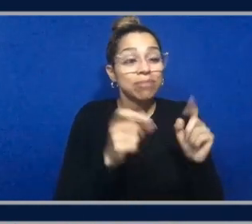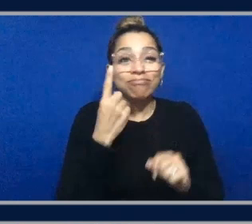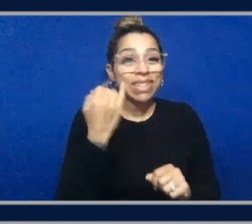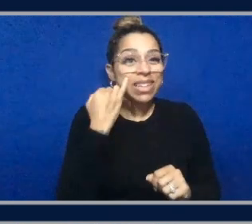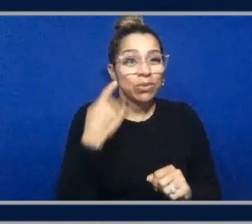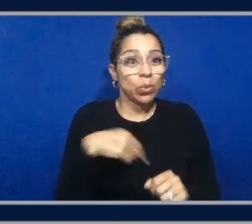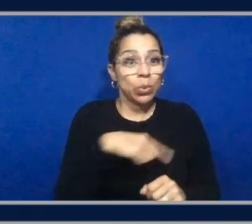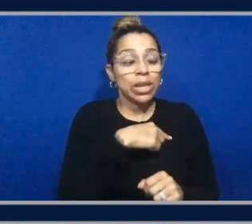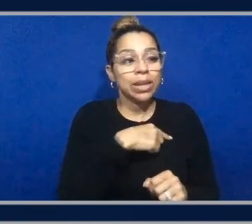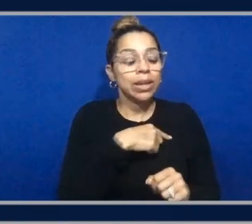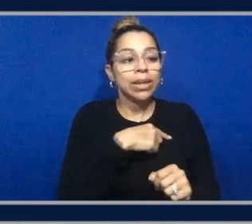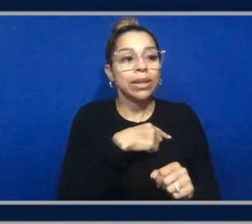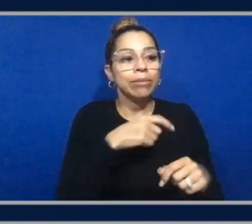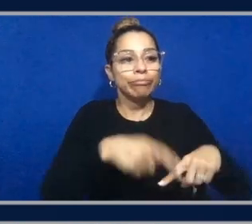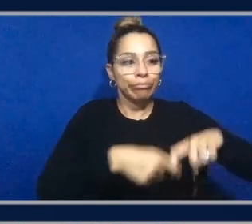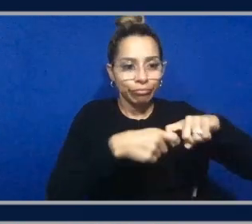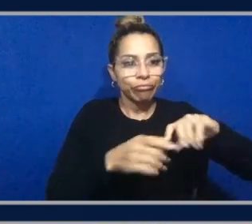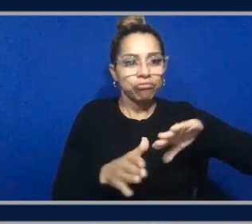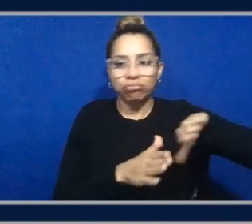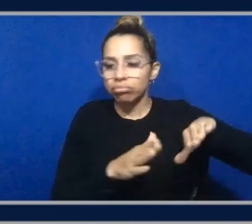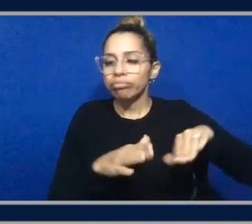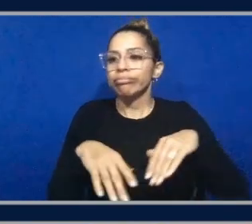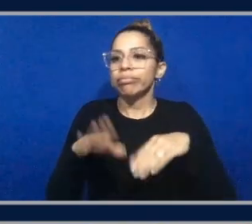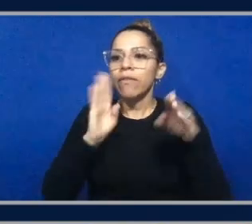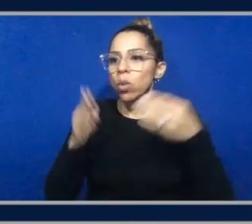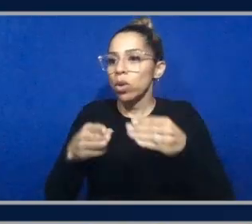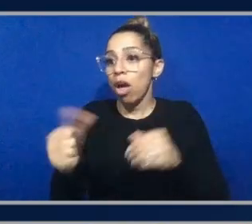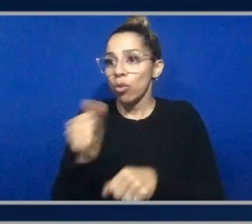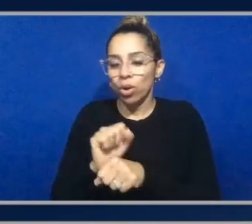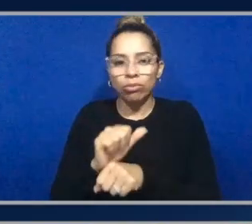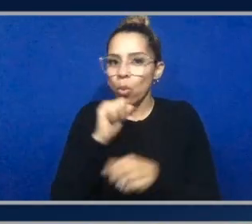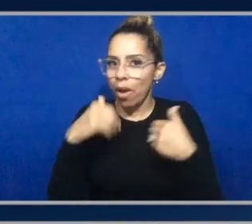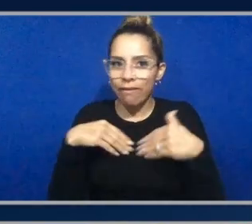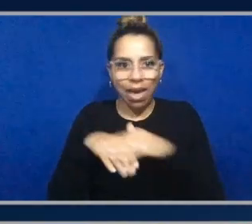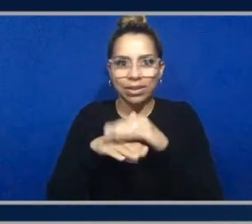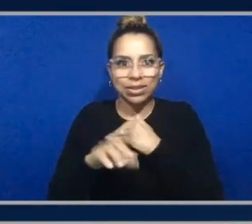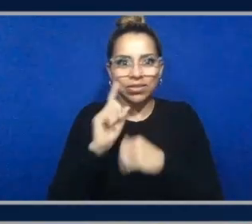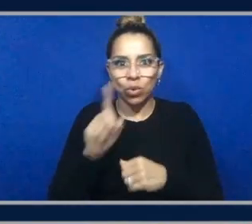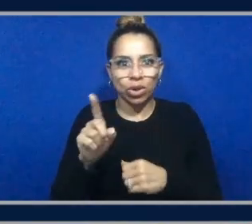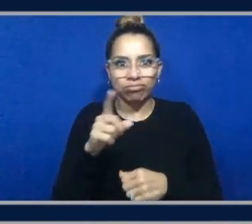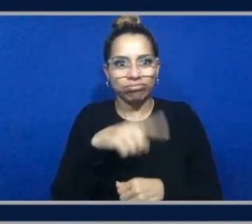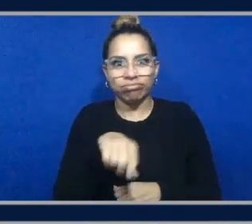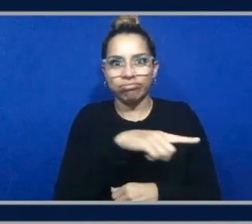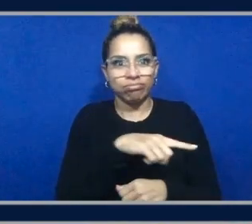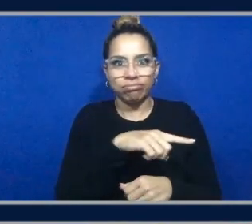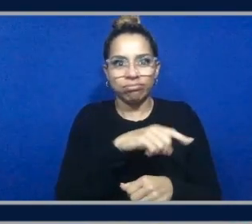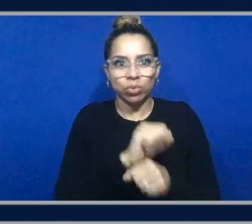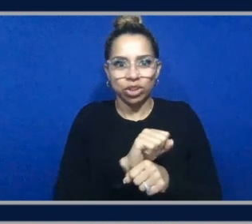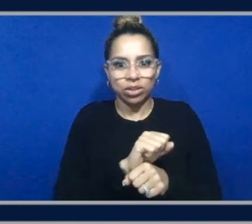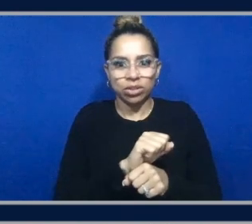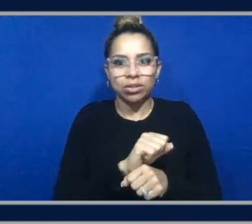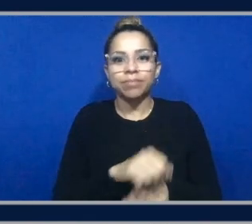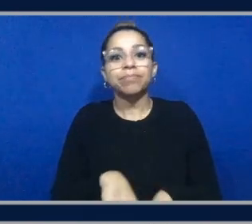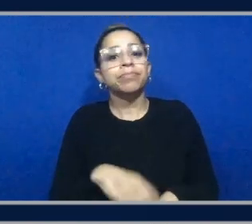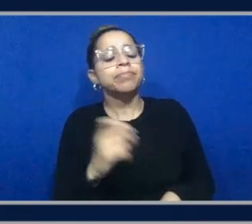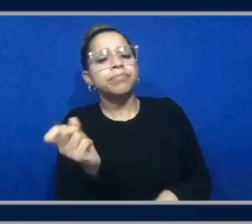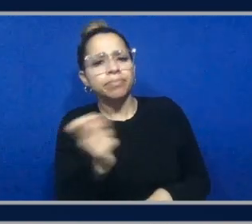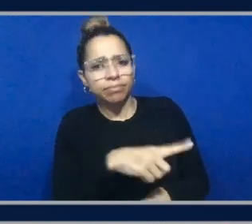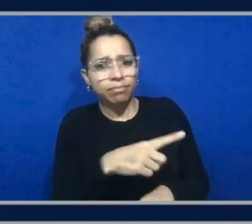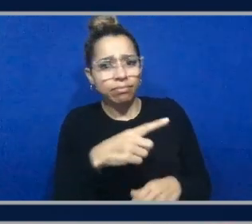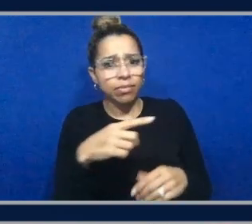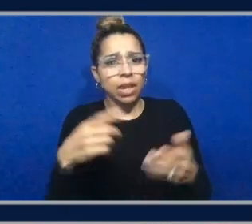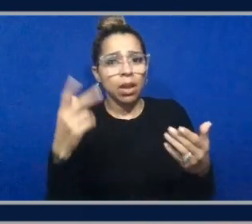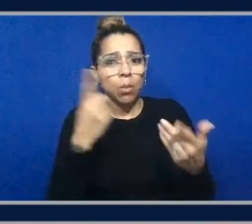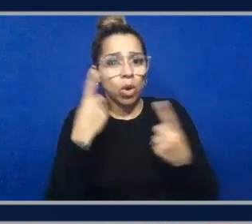is outside it, they don't have access. Does a project typically live within a domain or Yes. Yeah, okay. Yes. So a domain can have multiple projects.